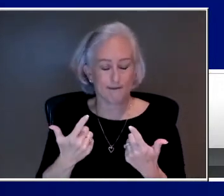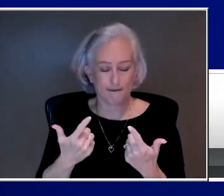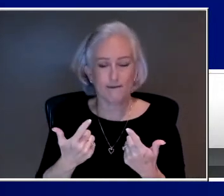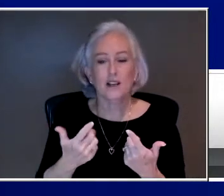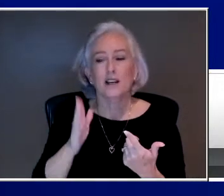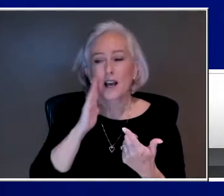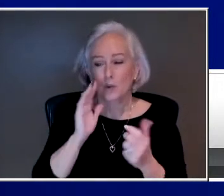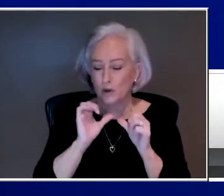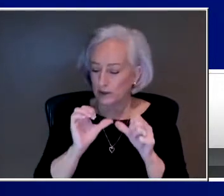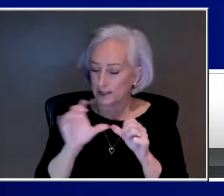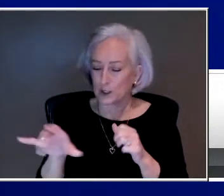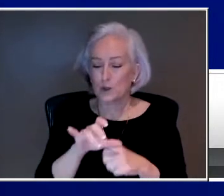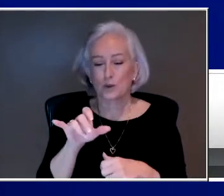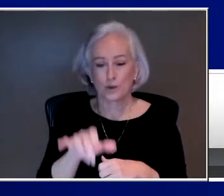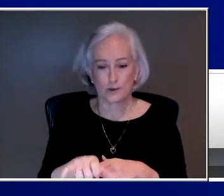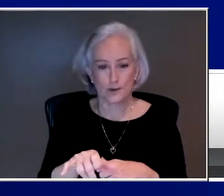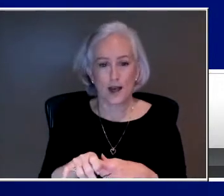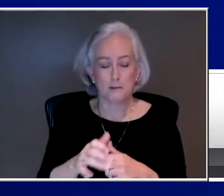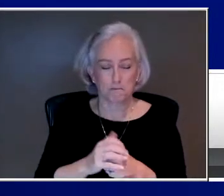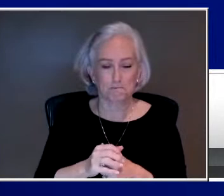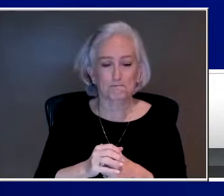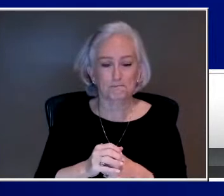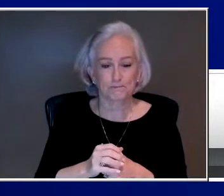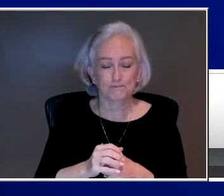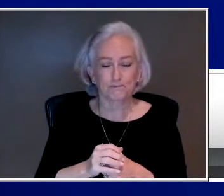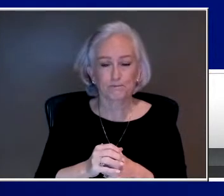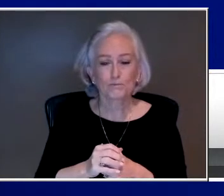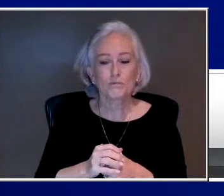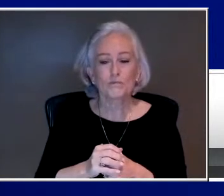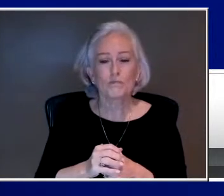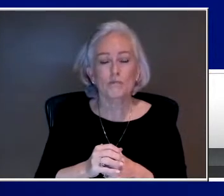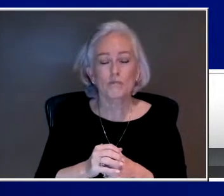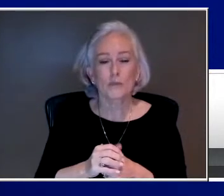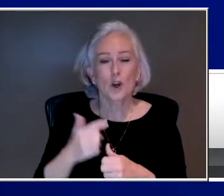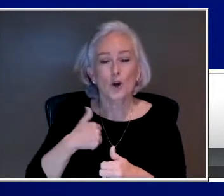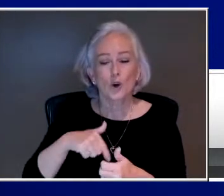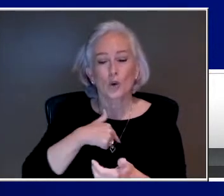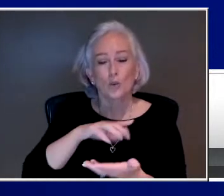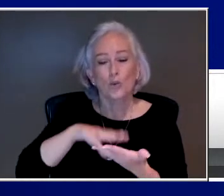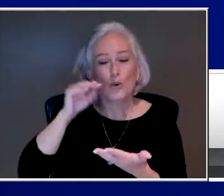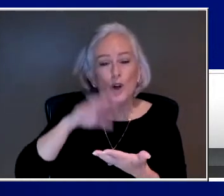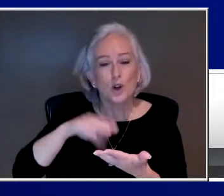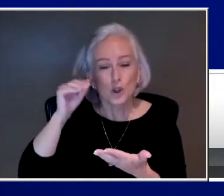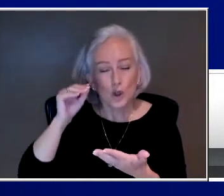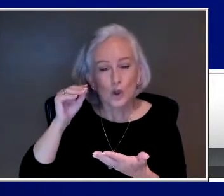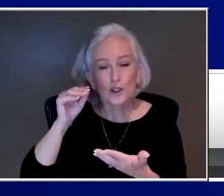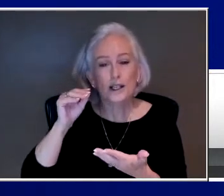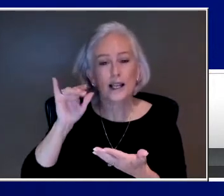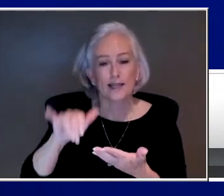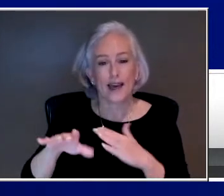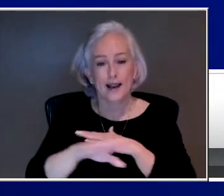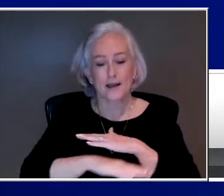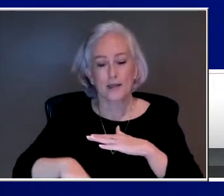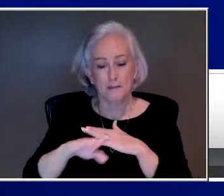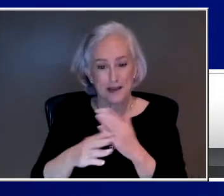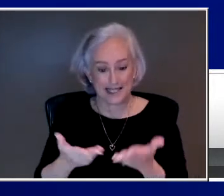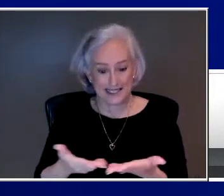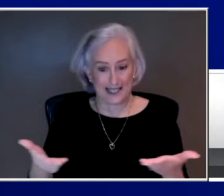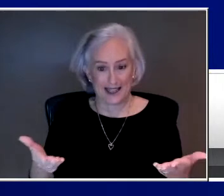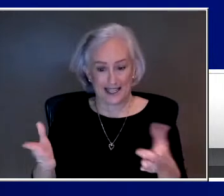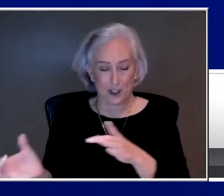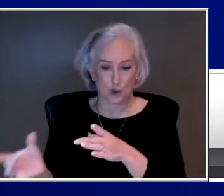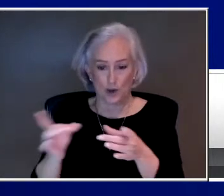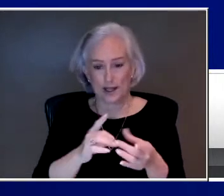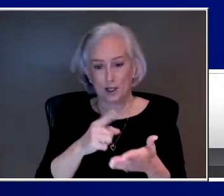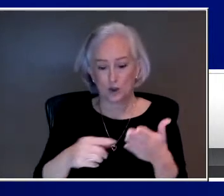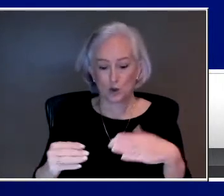do that as well. So we are learning the basic mechanisms of what causes people's